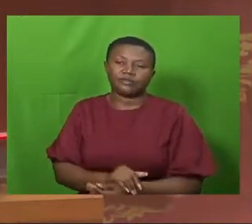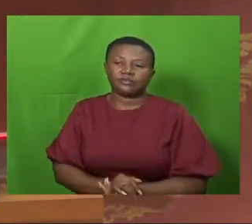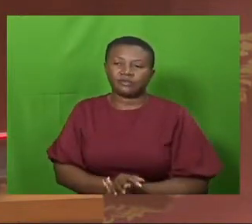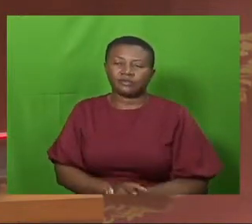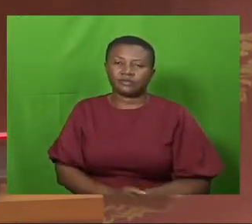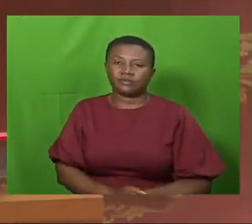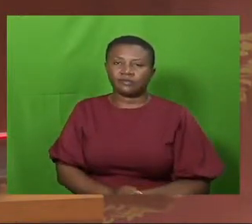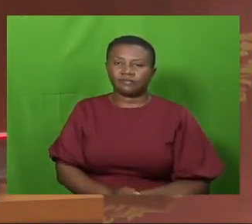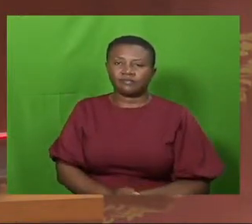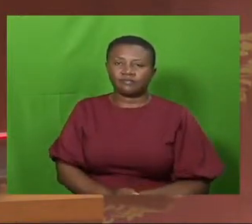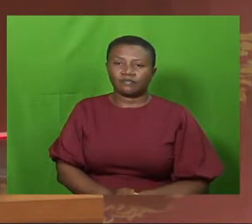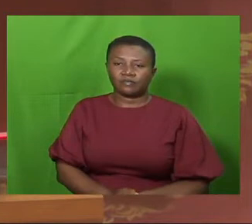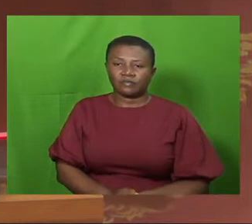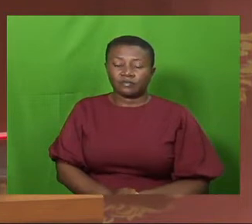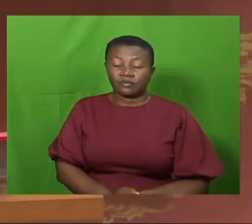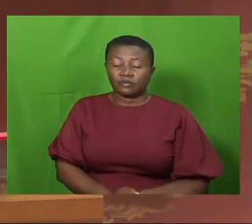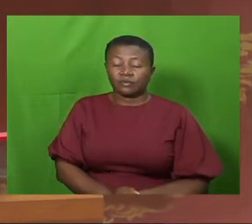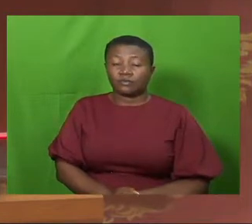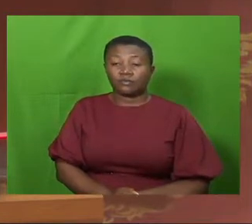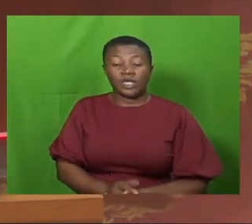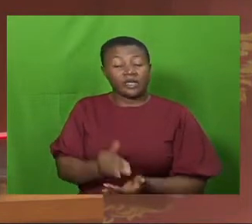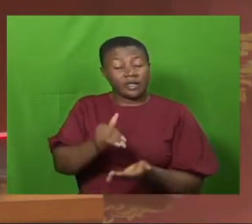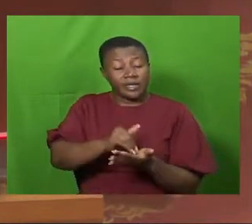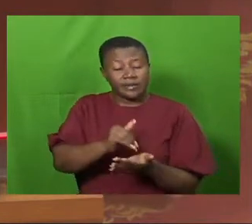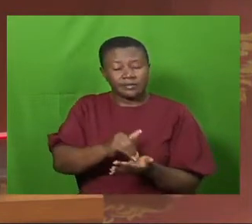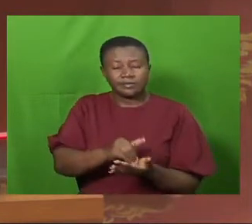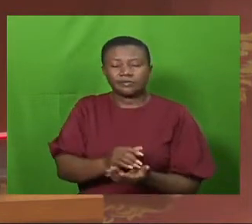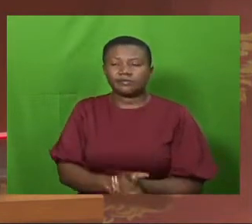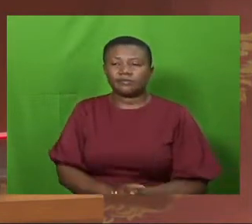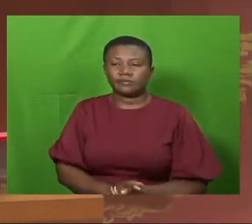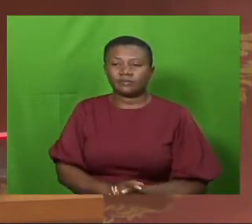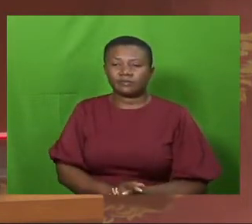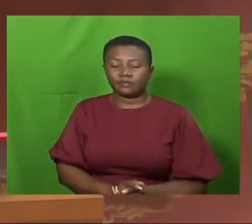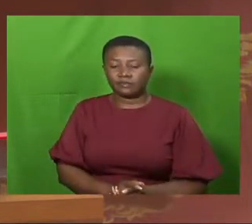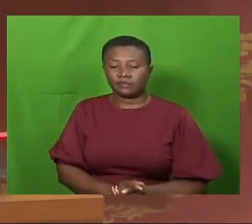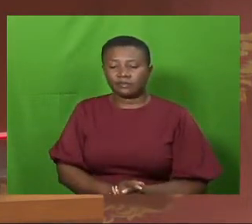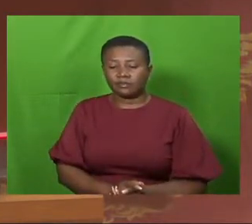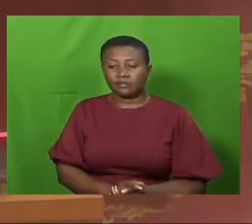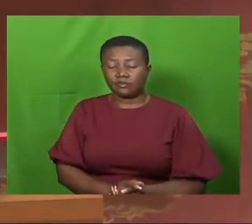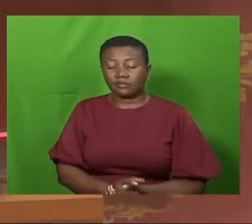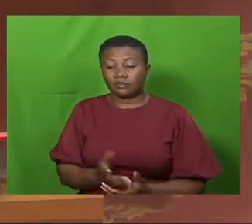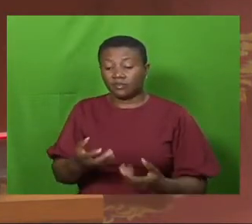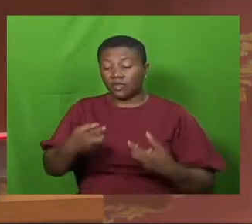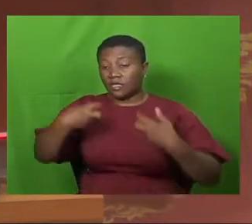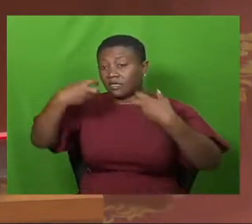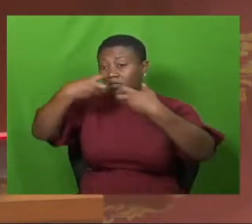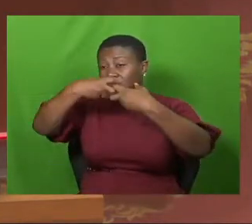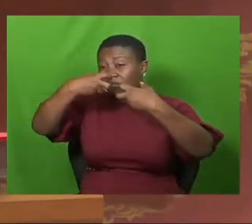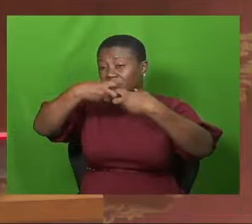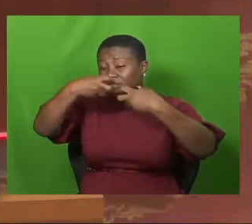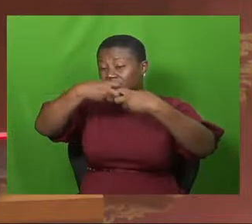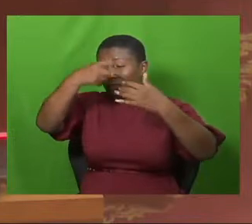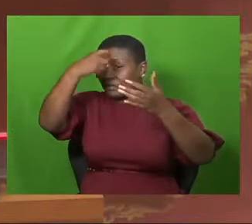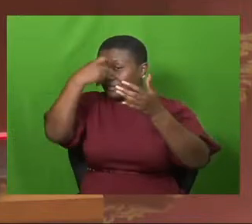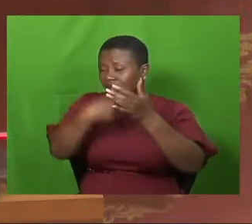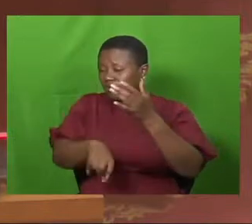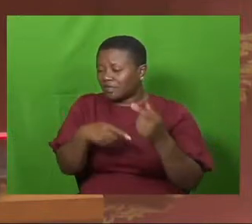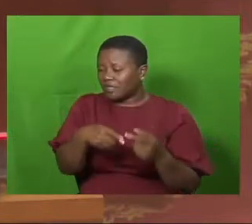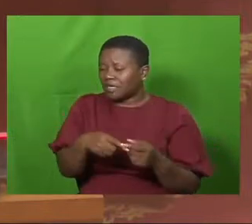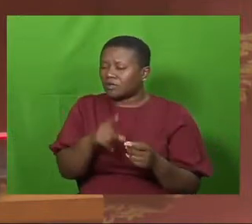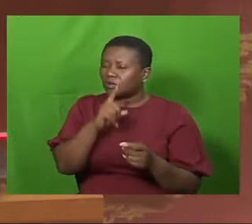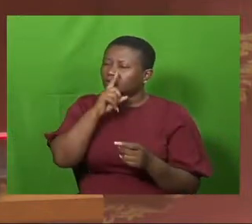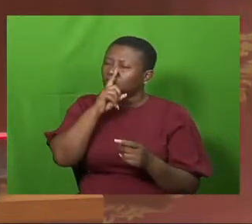Mr. Speaker, again, utility tariffs, especially electricity, was a major burden